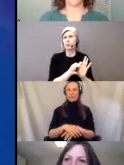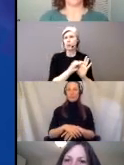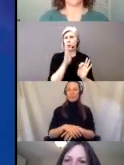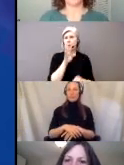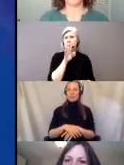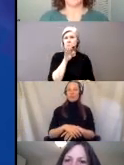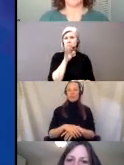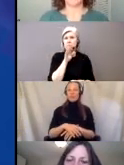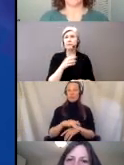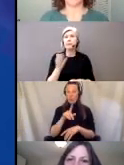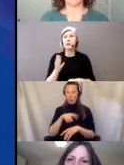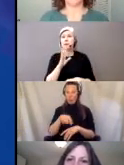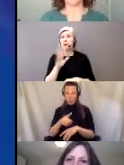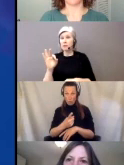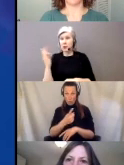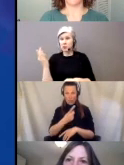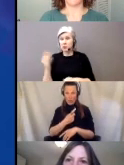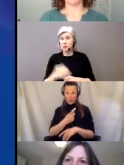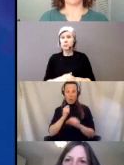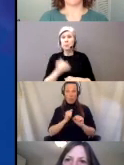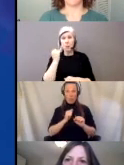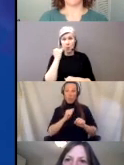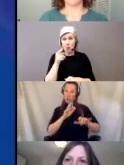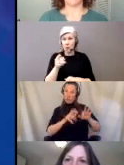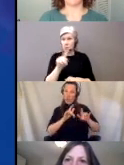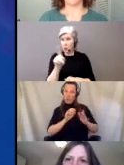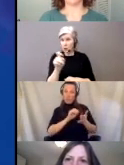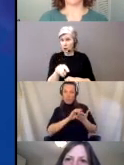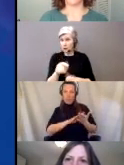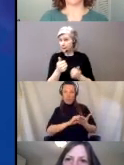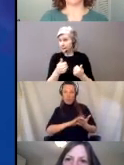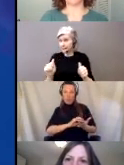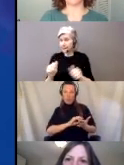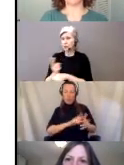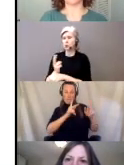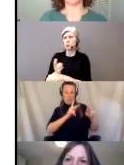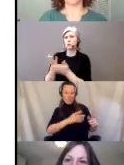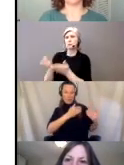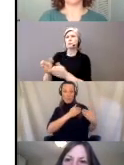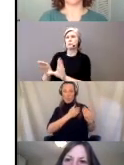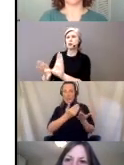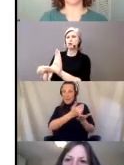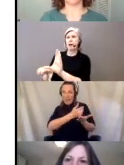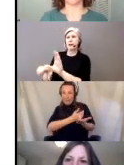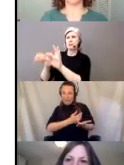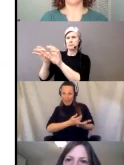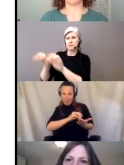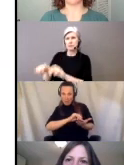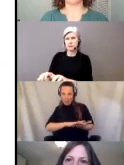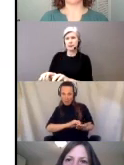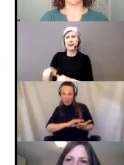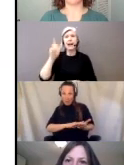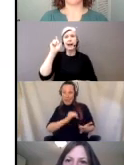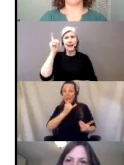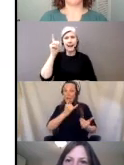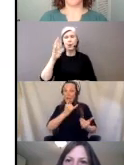the chat box. If your comments and your question will be compiled at the end of the presentation, we will